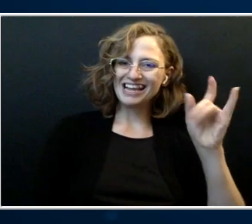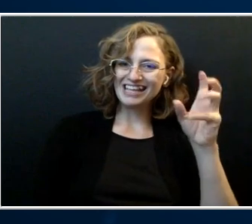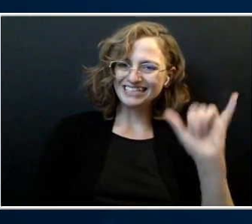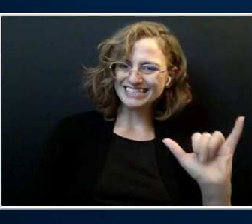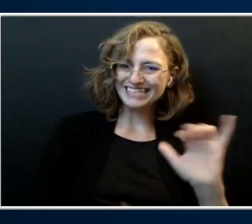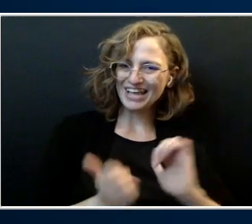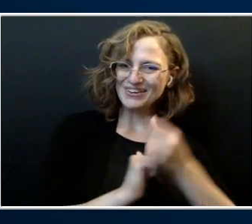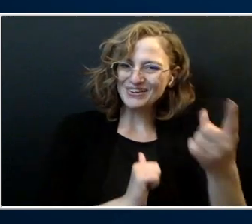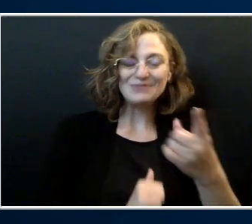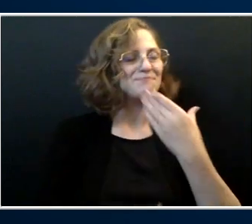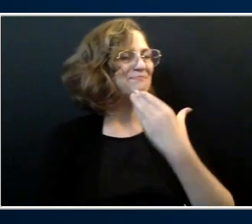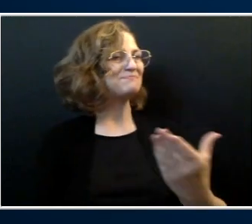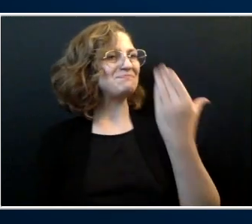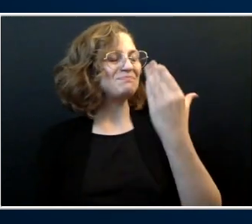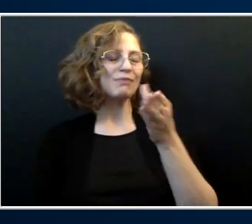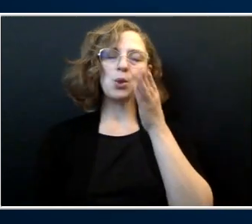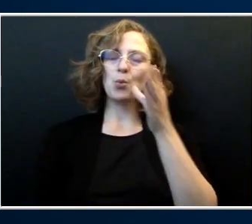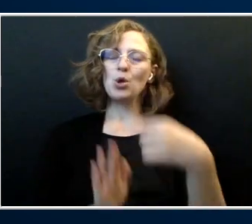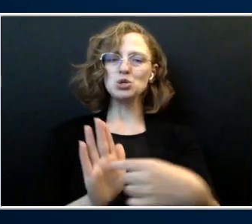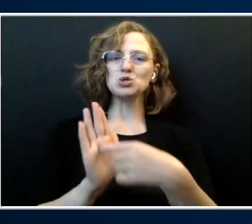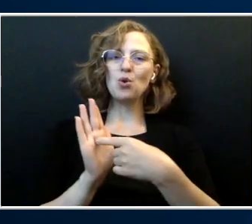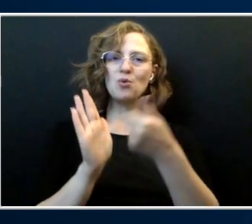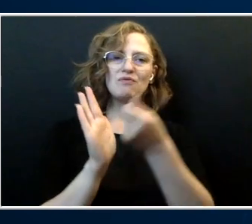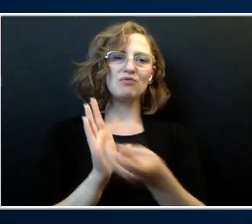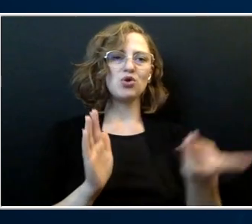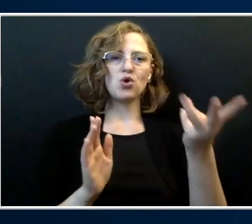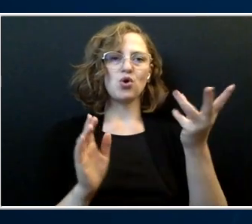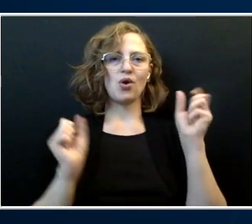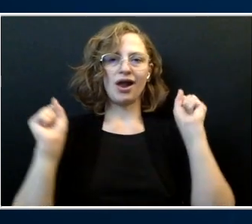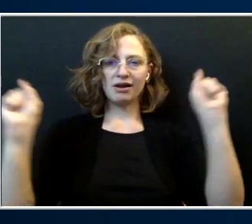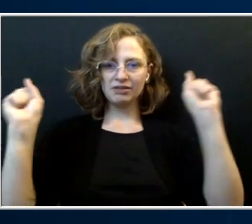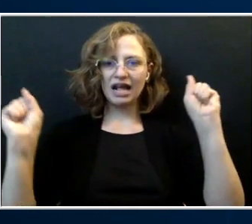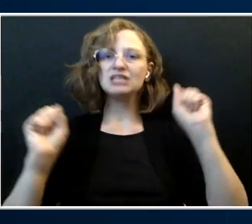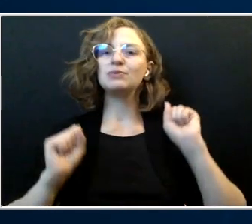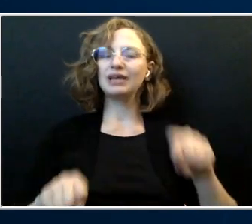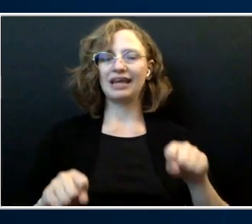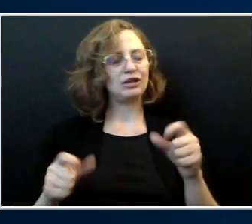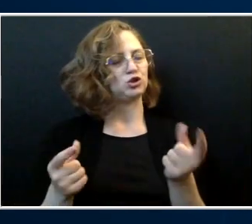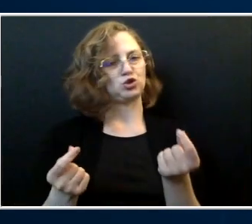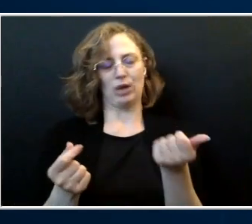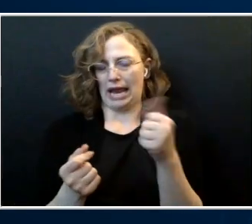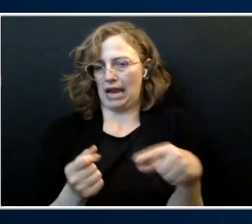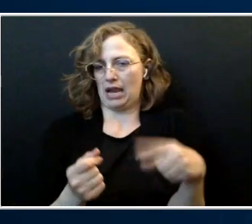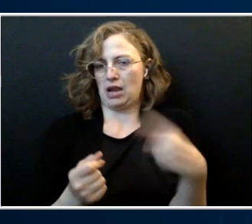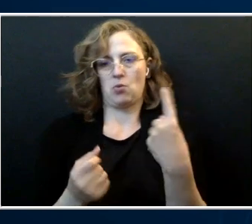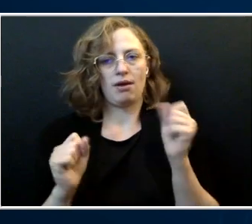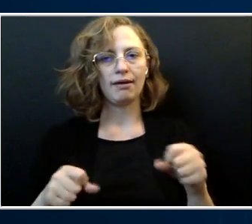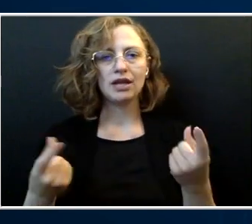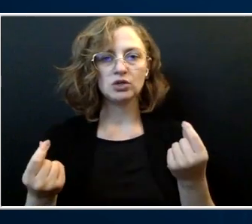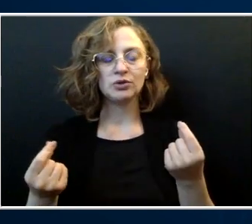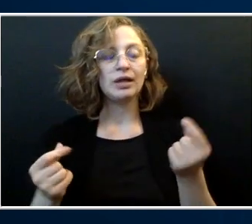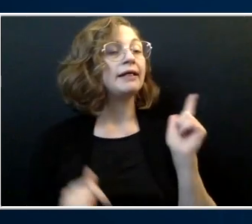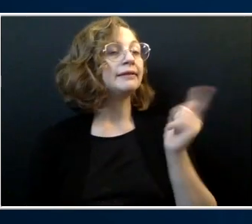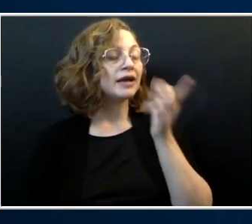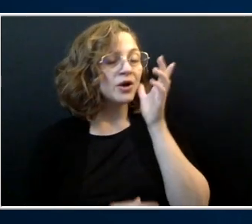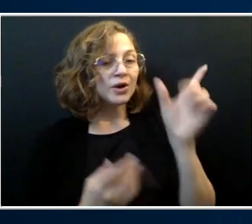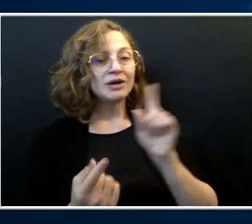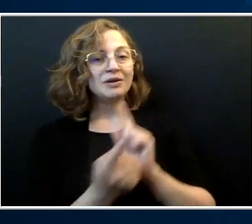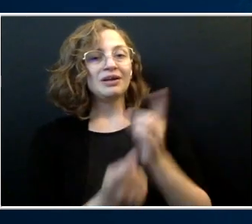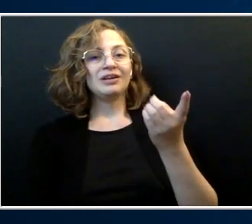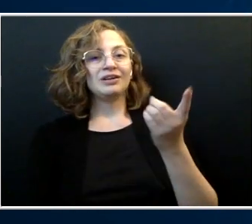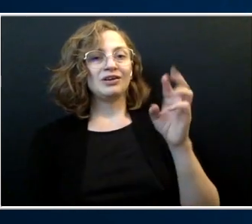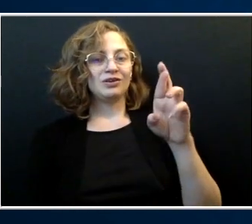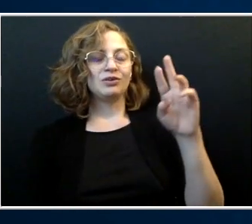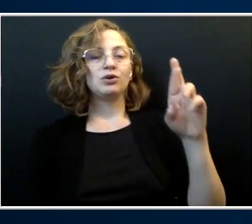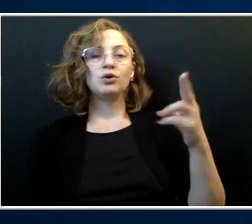that anyone can do, and that corrective part, that's important for me. And later we'll meet Dr. Ashley Rhodes, a health psychologist who often works